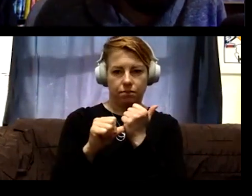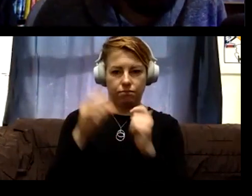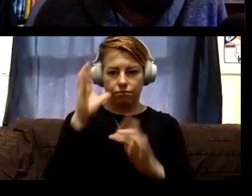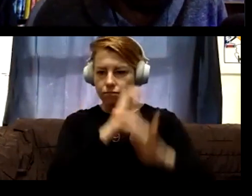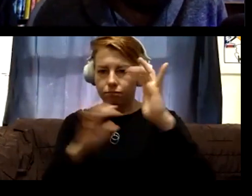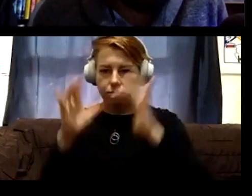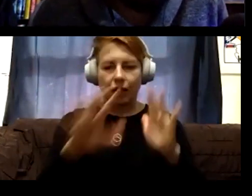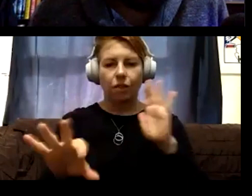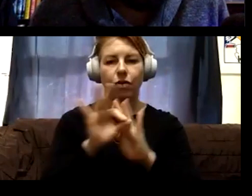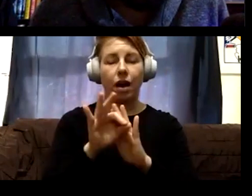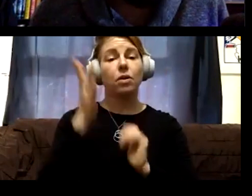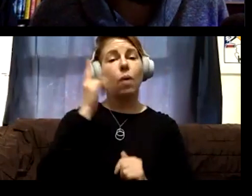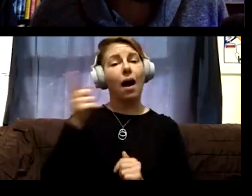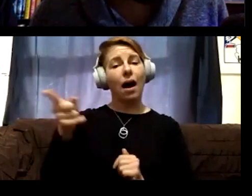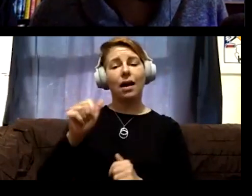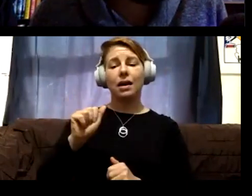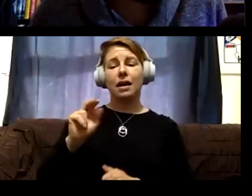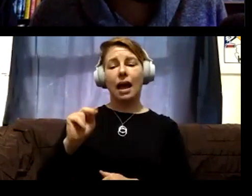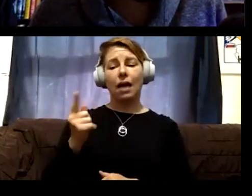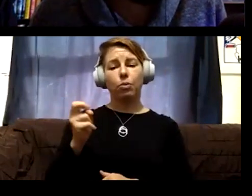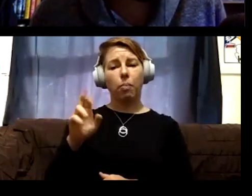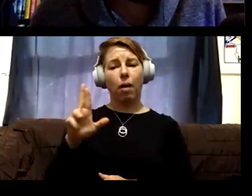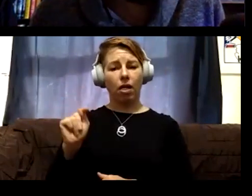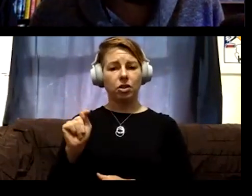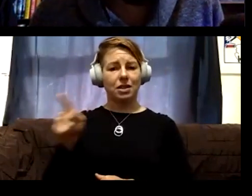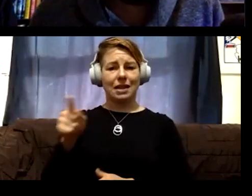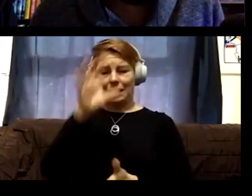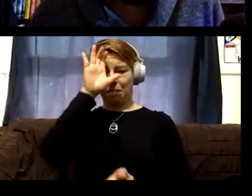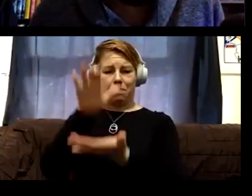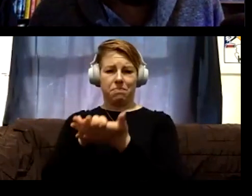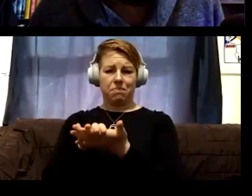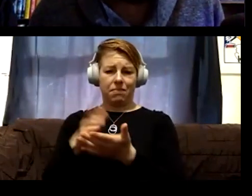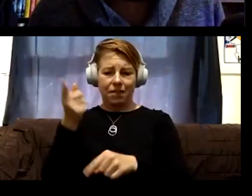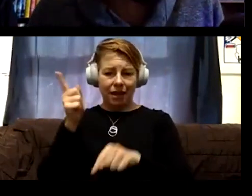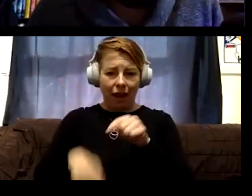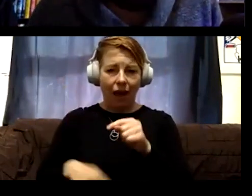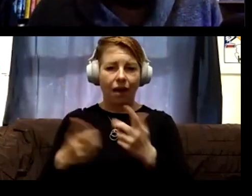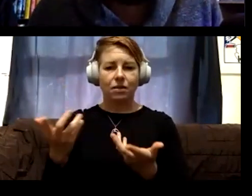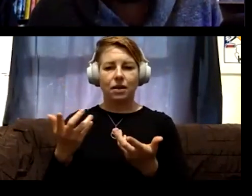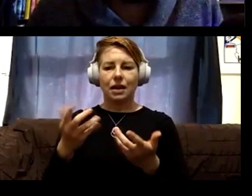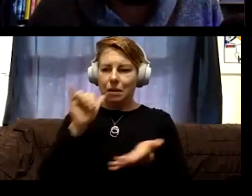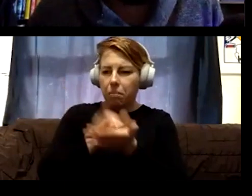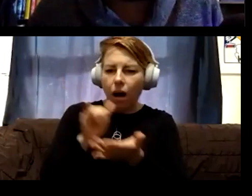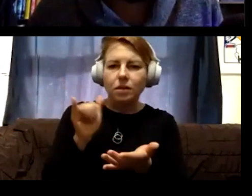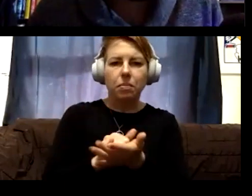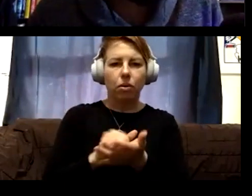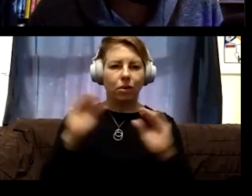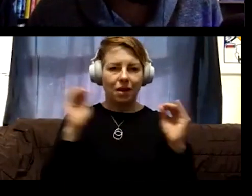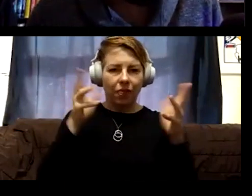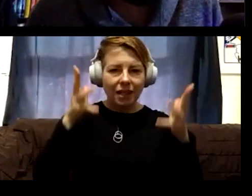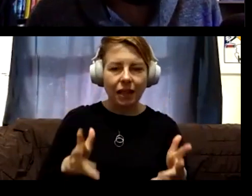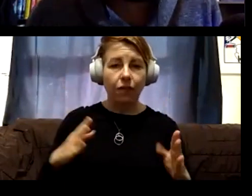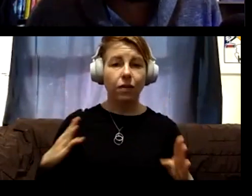systematically exterminated as to leave no trace of their having existed. Pyramids, sunken cities,